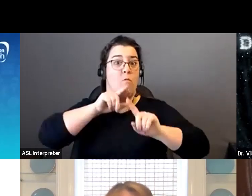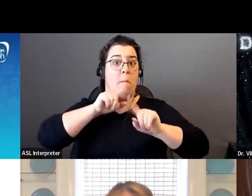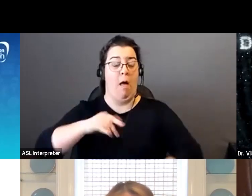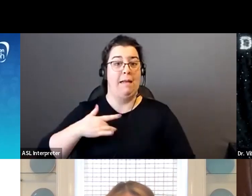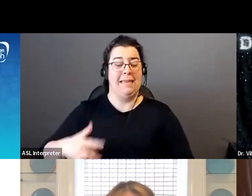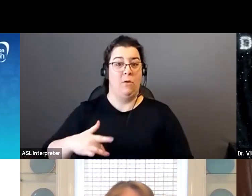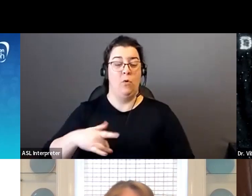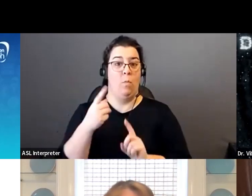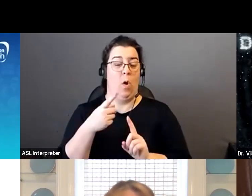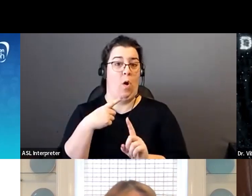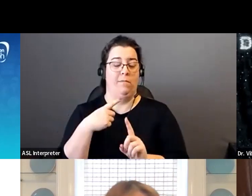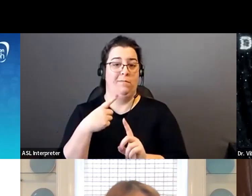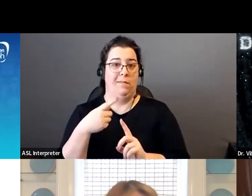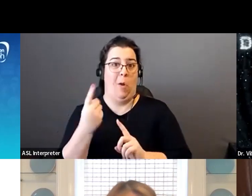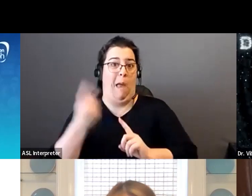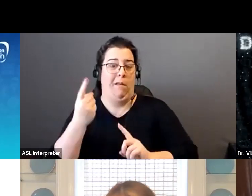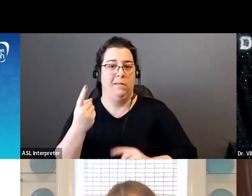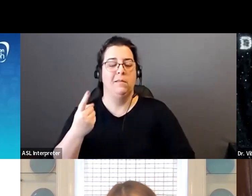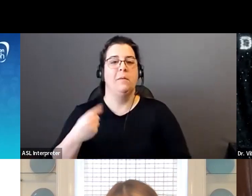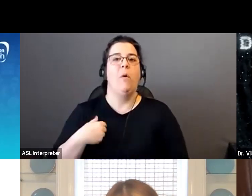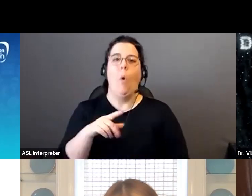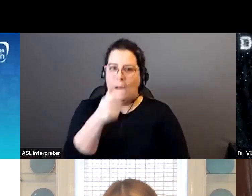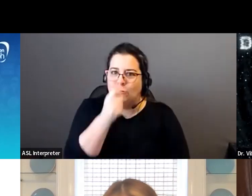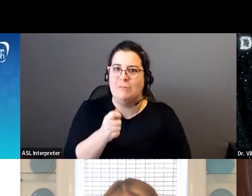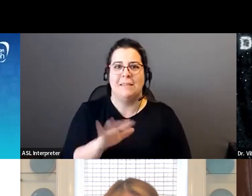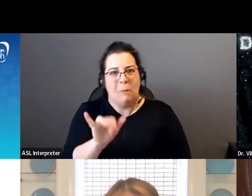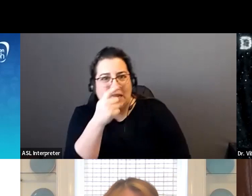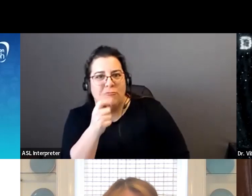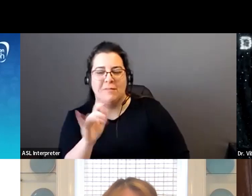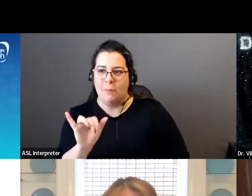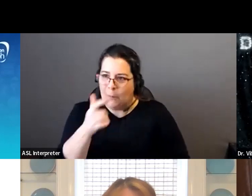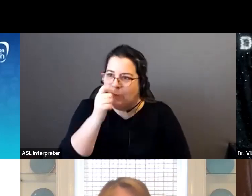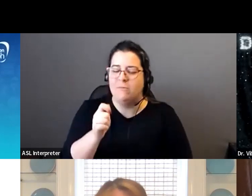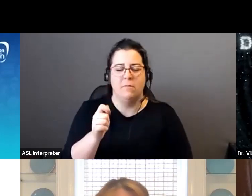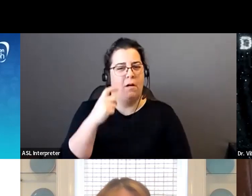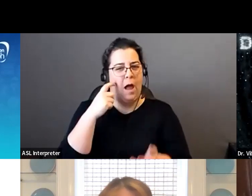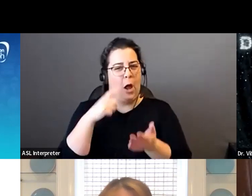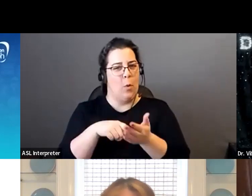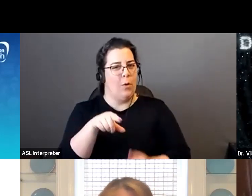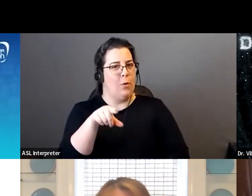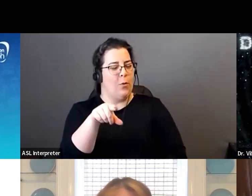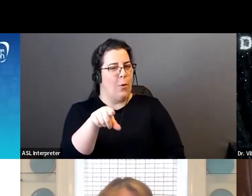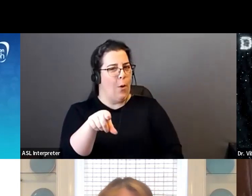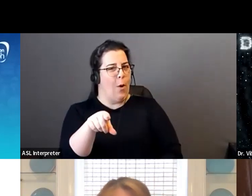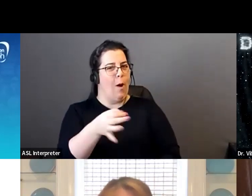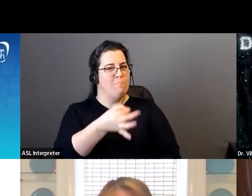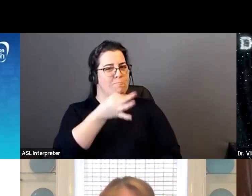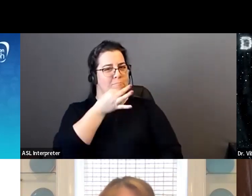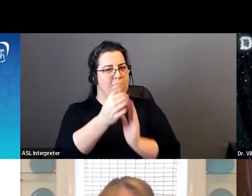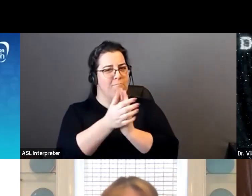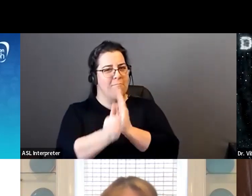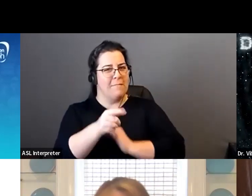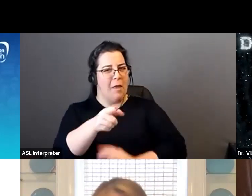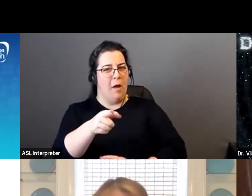you're really quite gifted with not saying or ticking